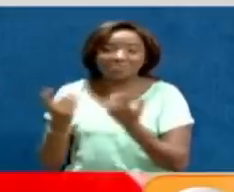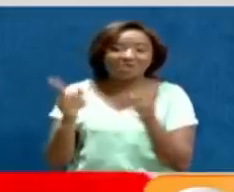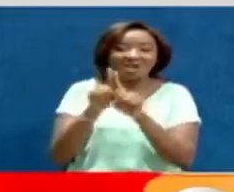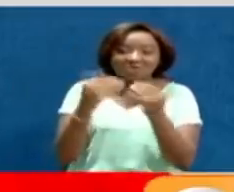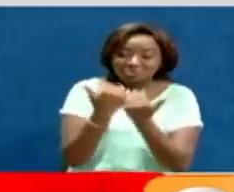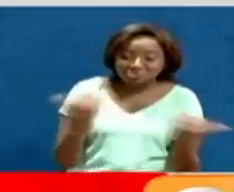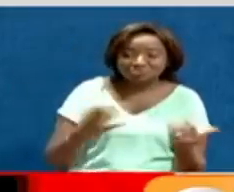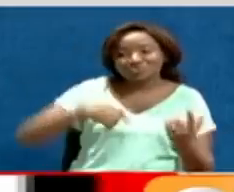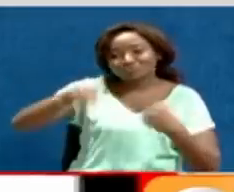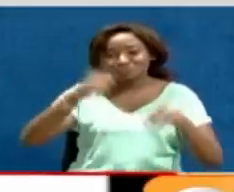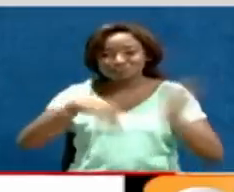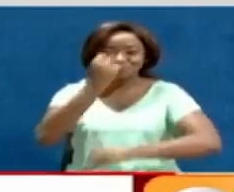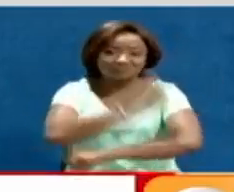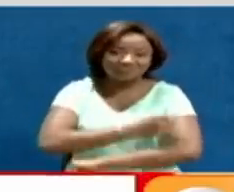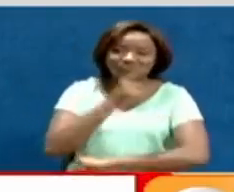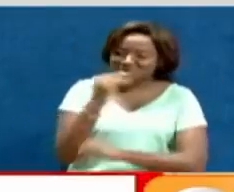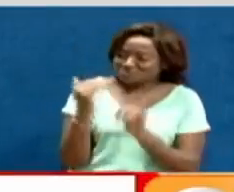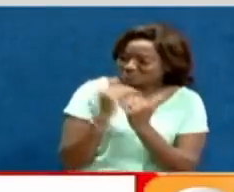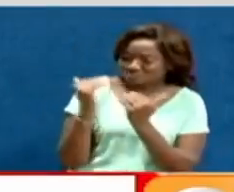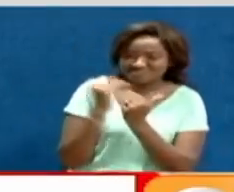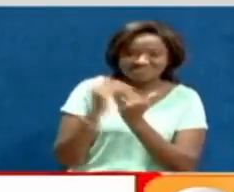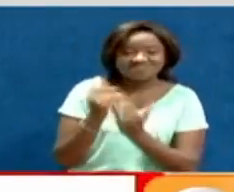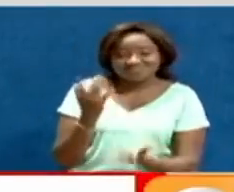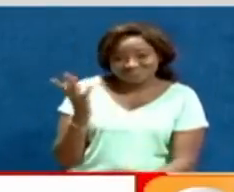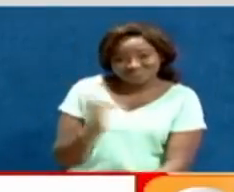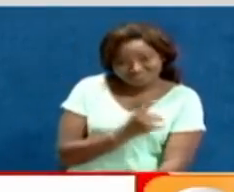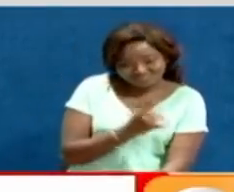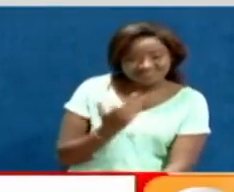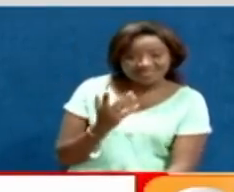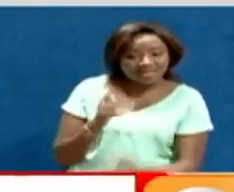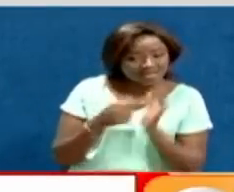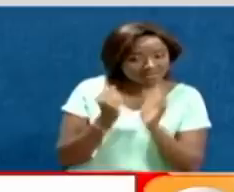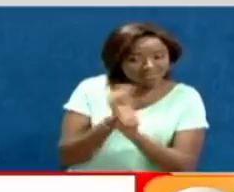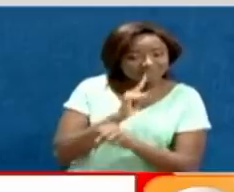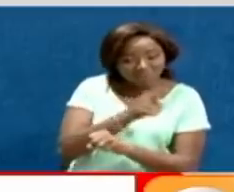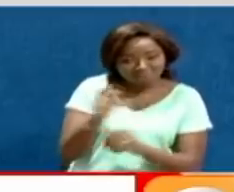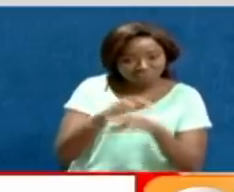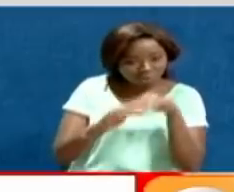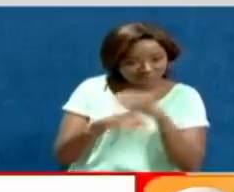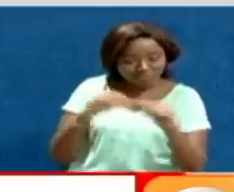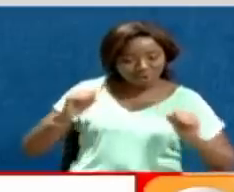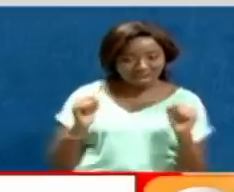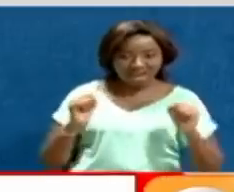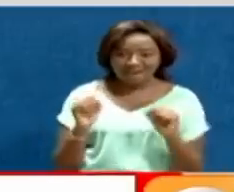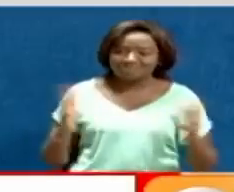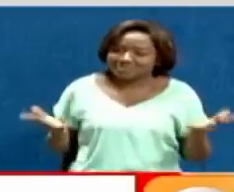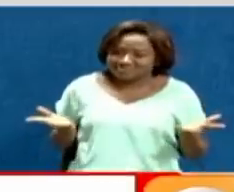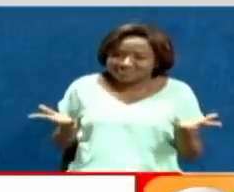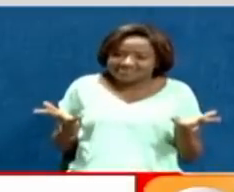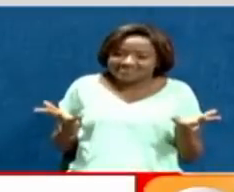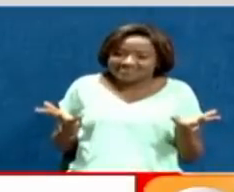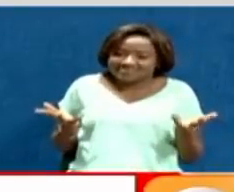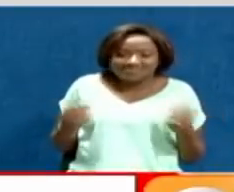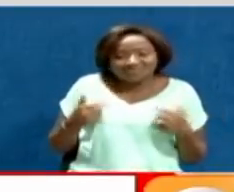children, taking them to school and making them, seeing them they're really comfortable and happy. So I